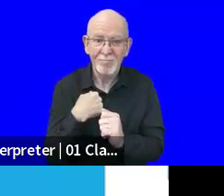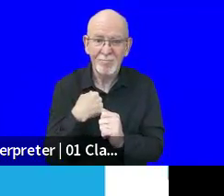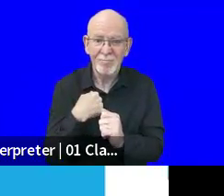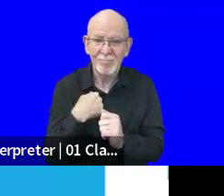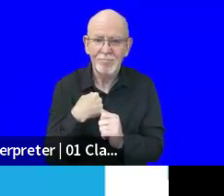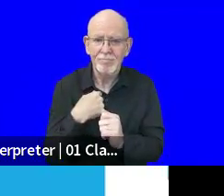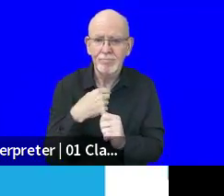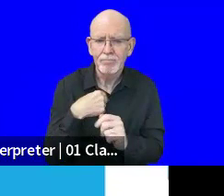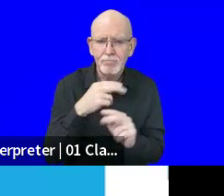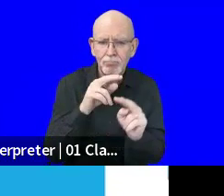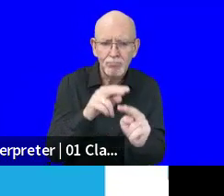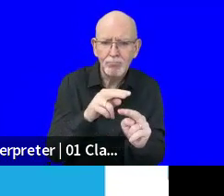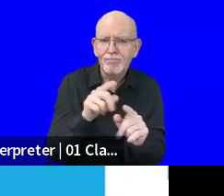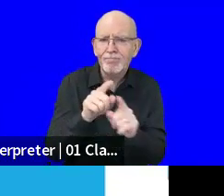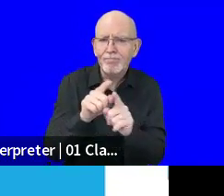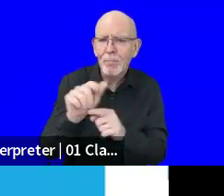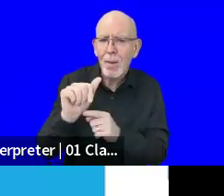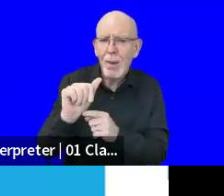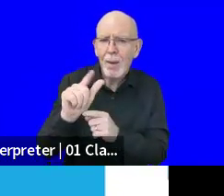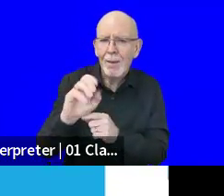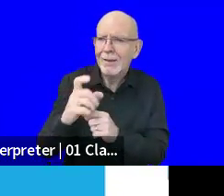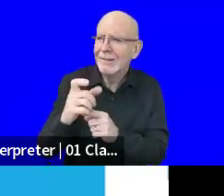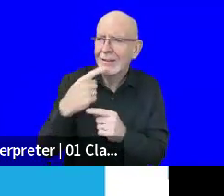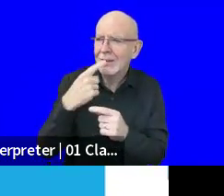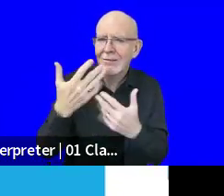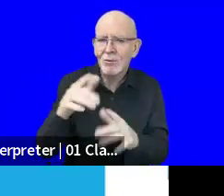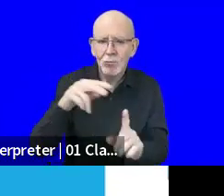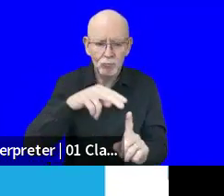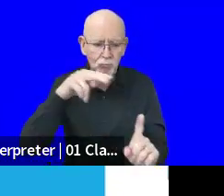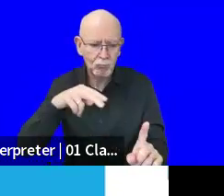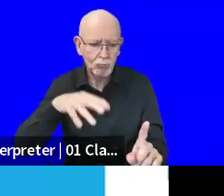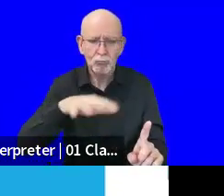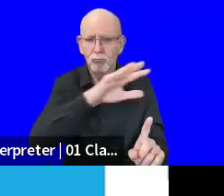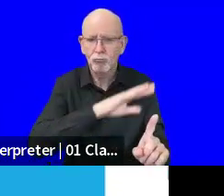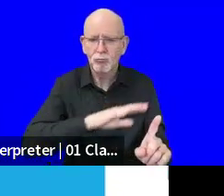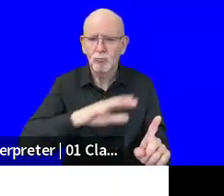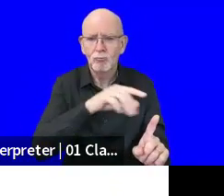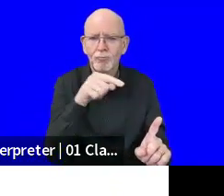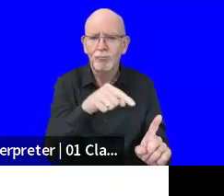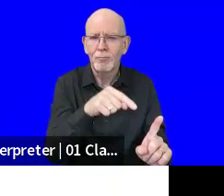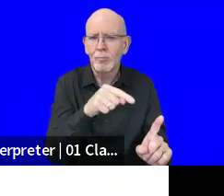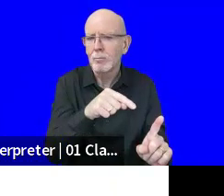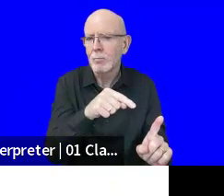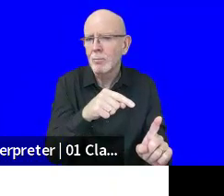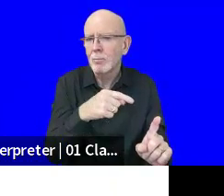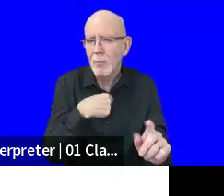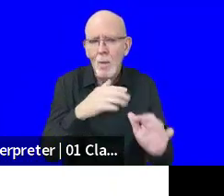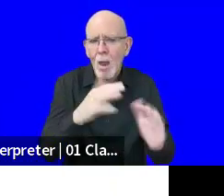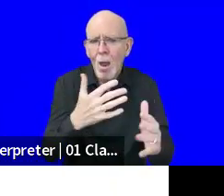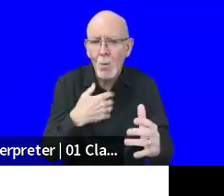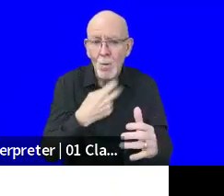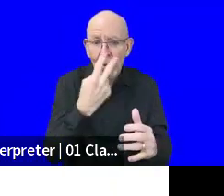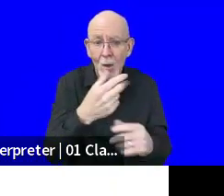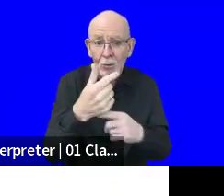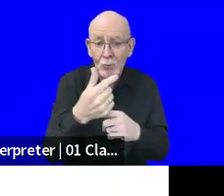results of GSR study to optimize support packages for children with disabilities in Georgia. First of all, what